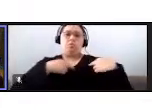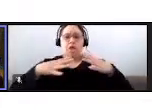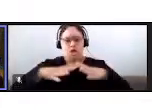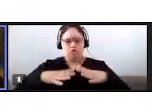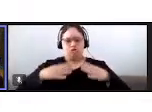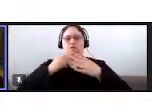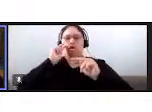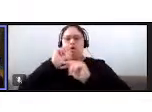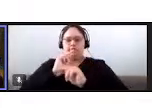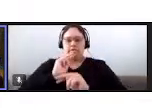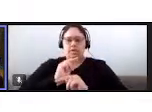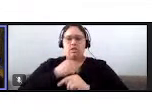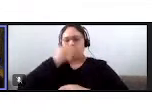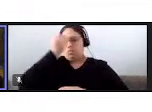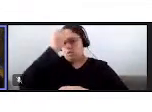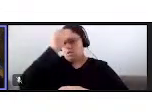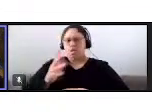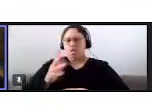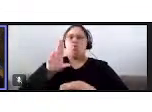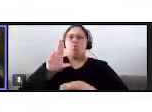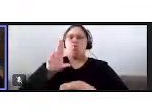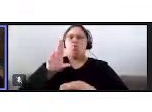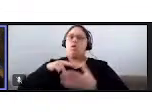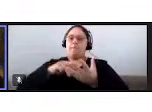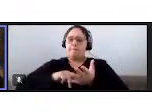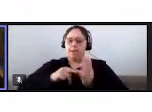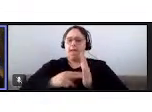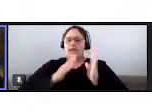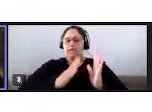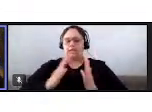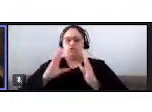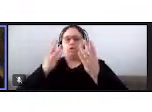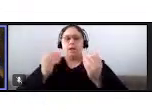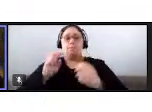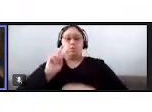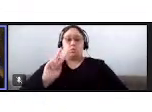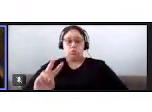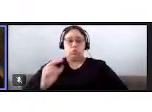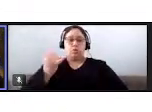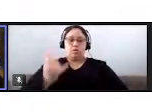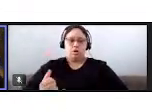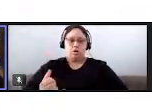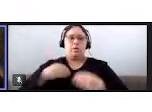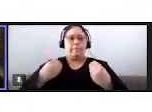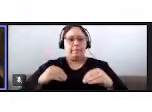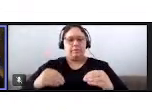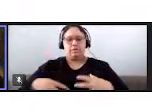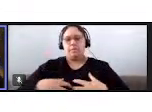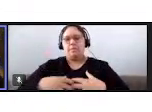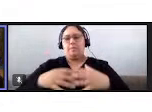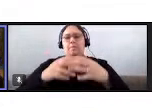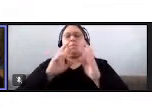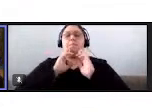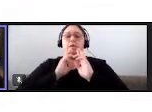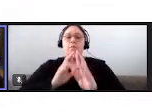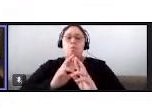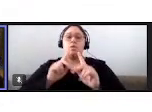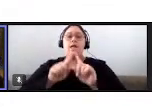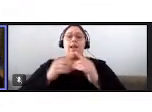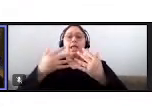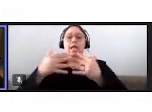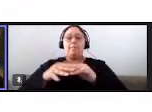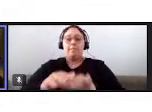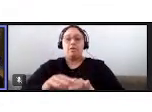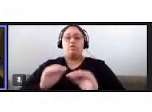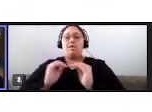of an oversight and we tell them that, no, we are on the planning session stage number 2. We still compile the report. Implementation